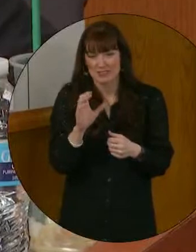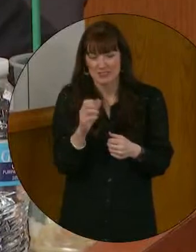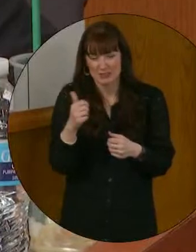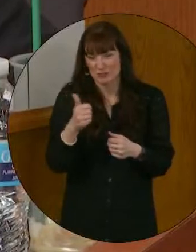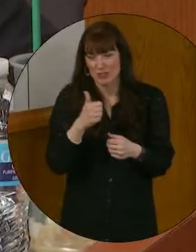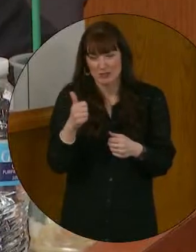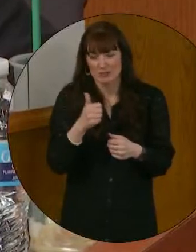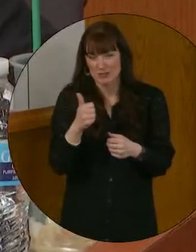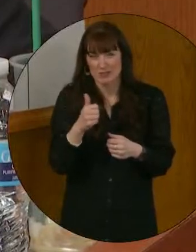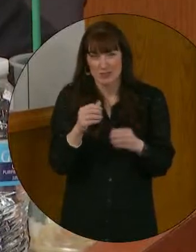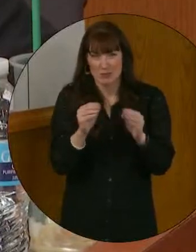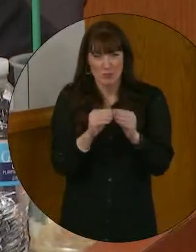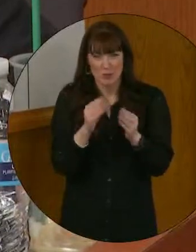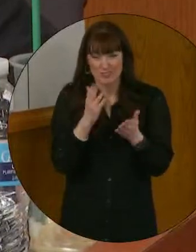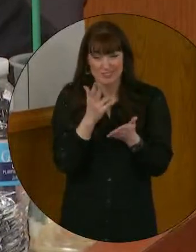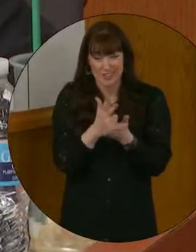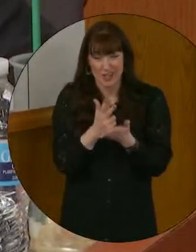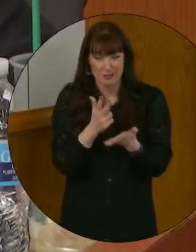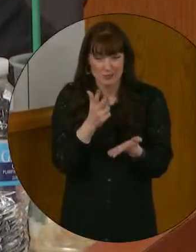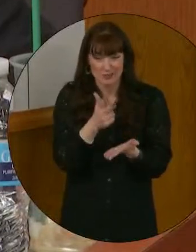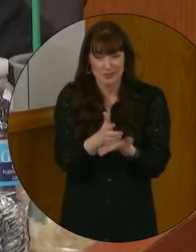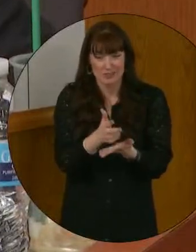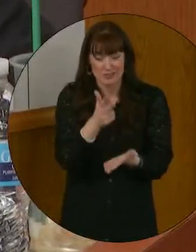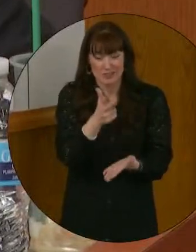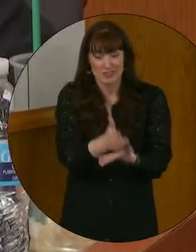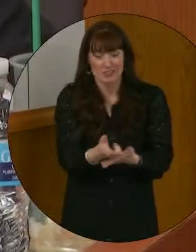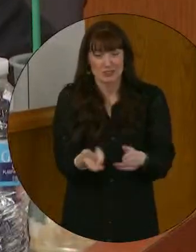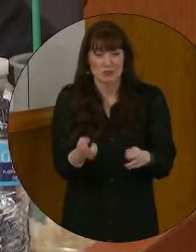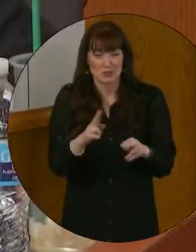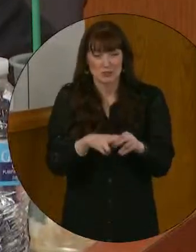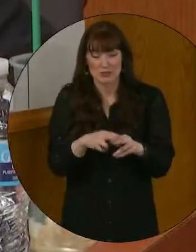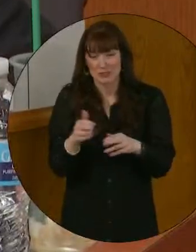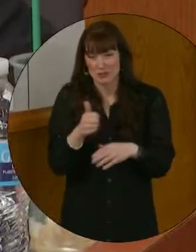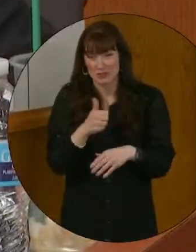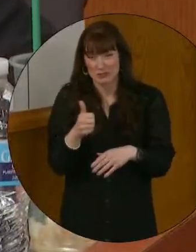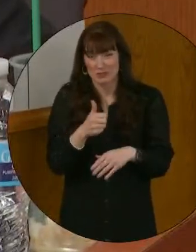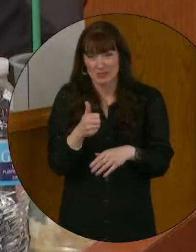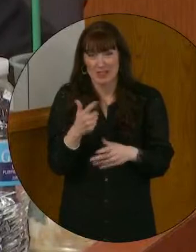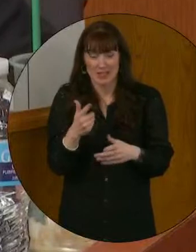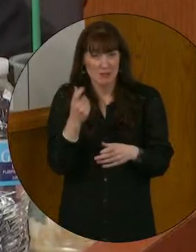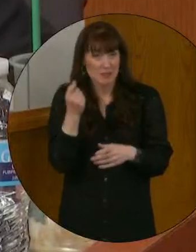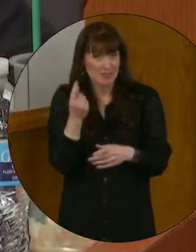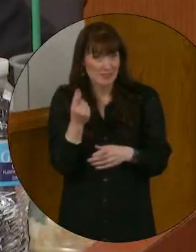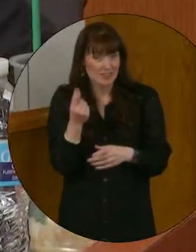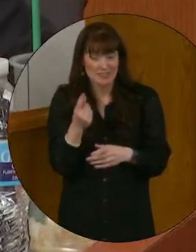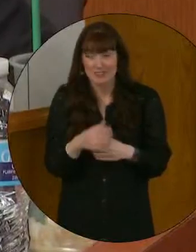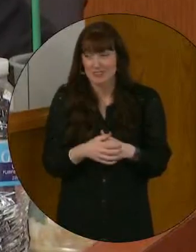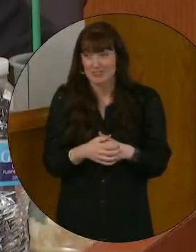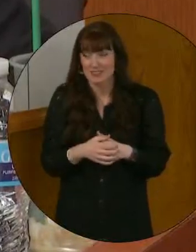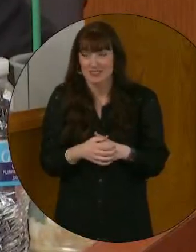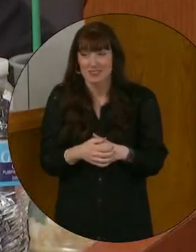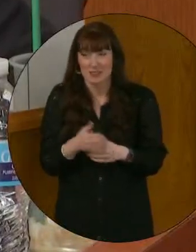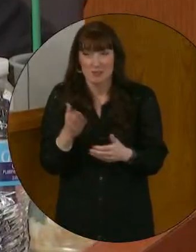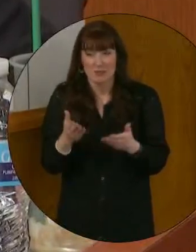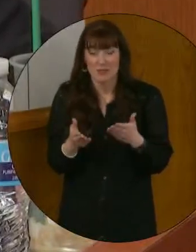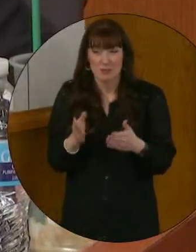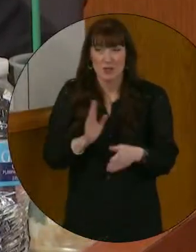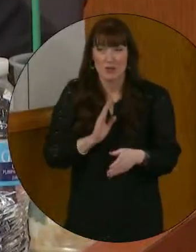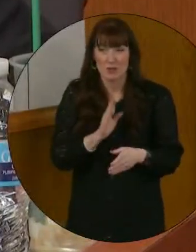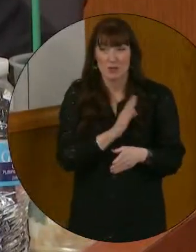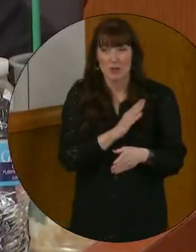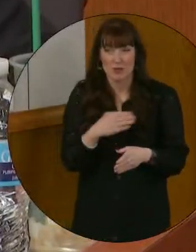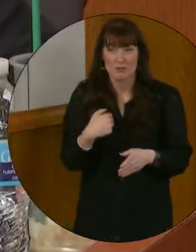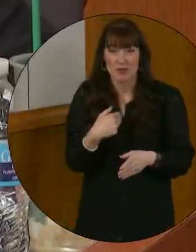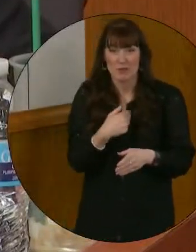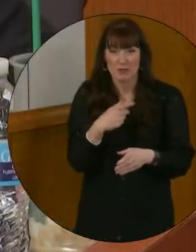transportation, more stops to increase transportation. That to me does make sense. It does make, maybe a board member needs to be